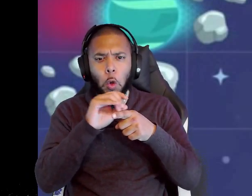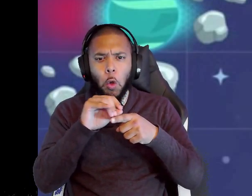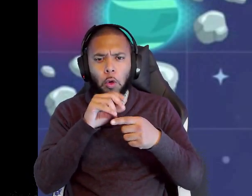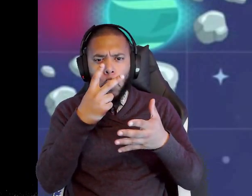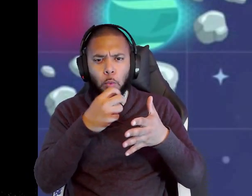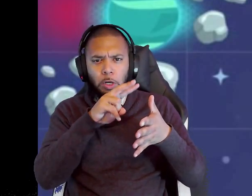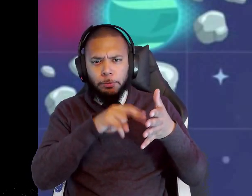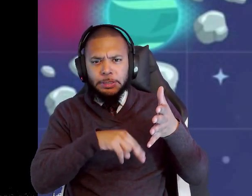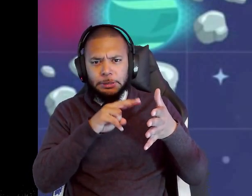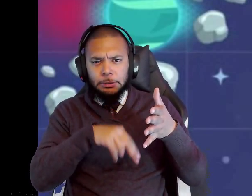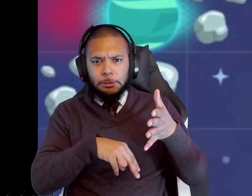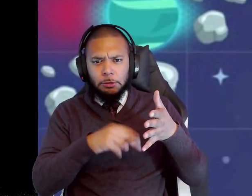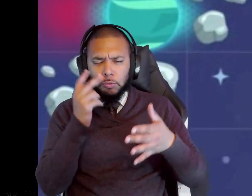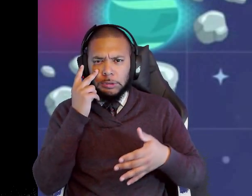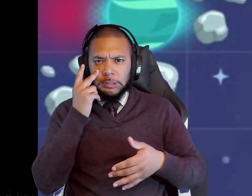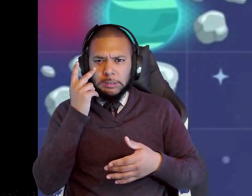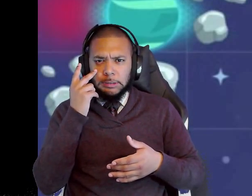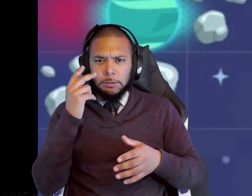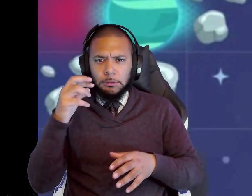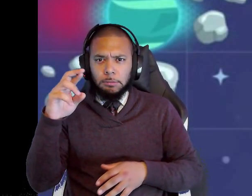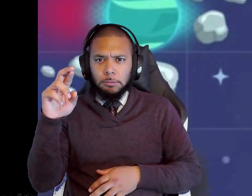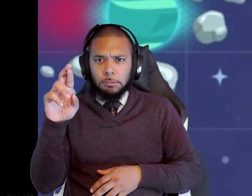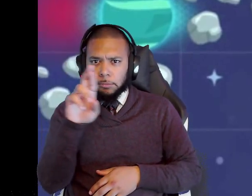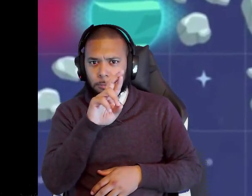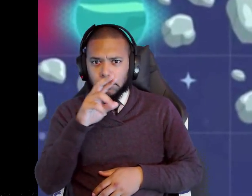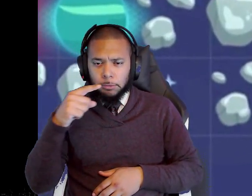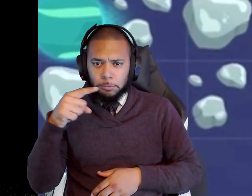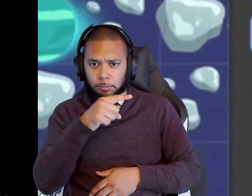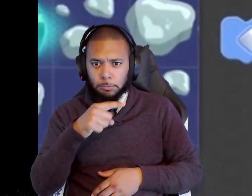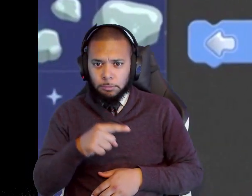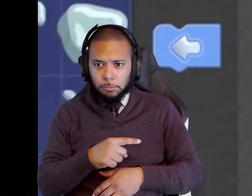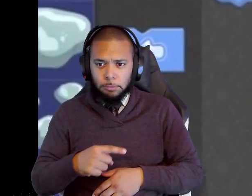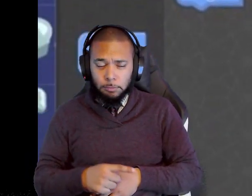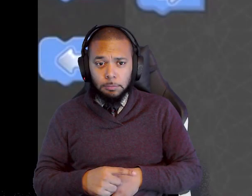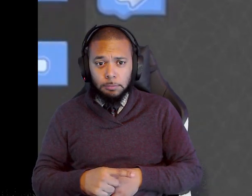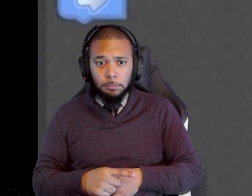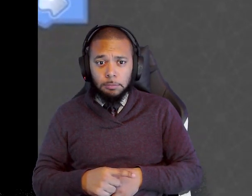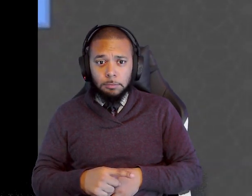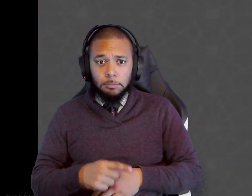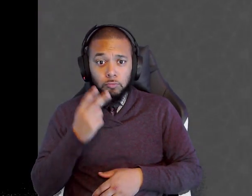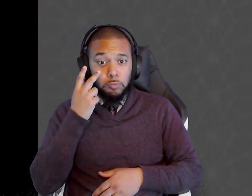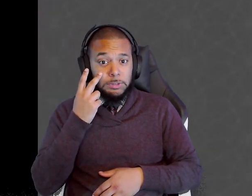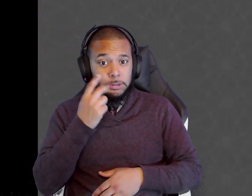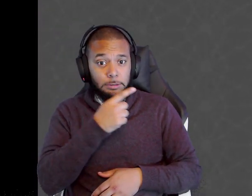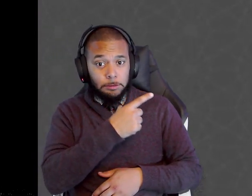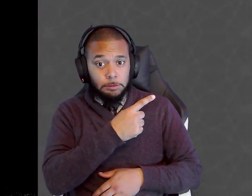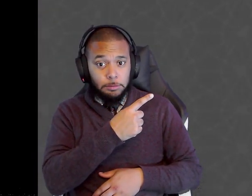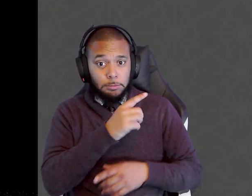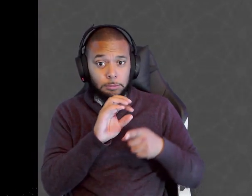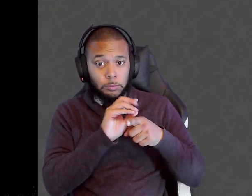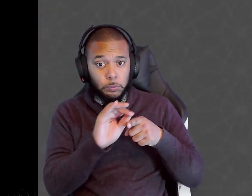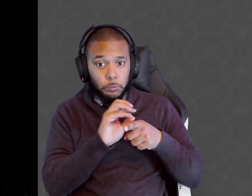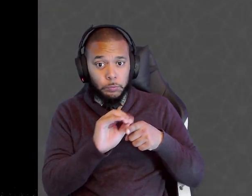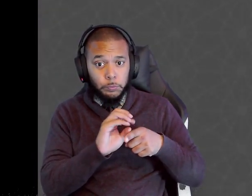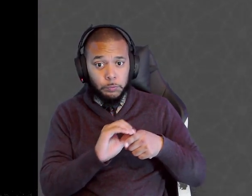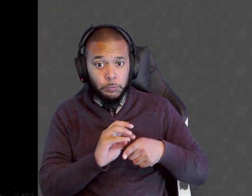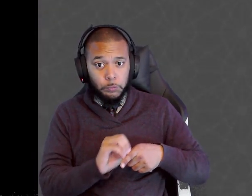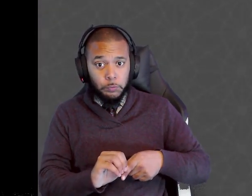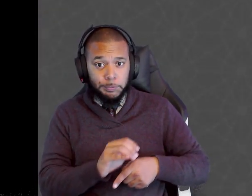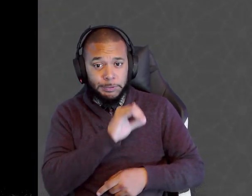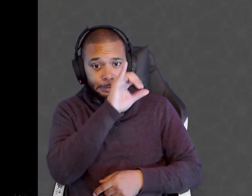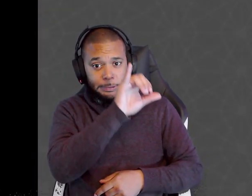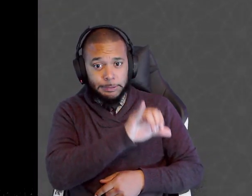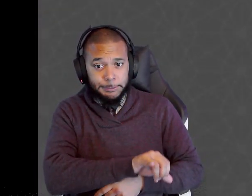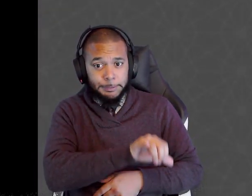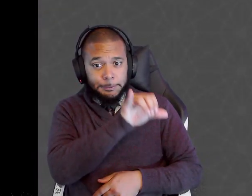these arrows is pointing the same direction and you'll notice that they each added the same snippet of code